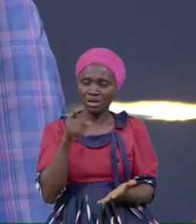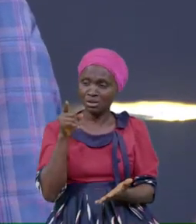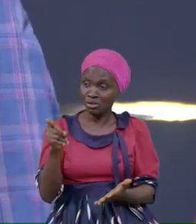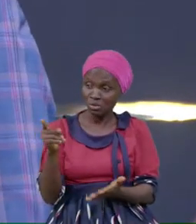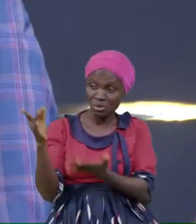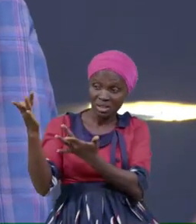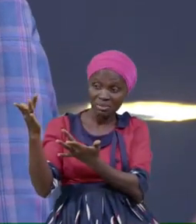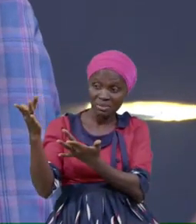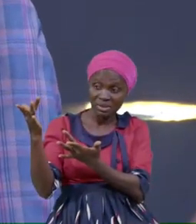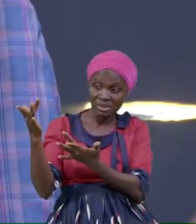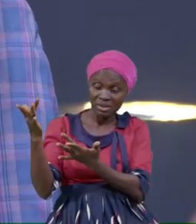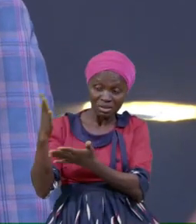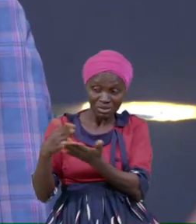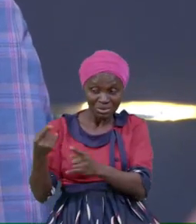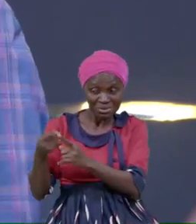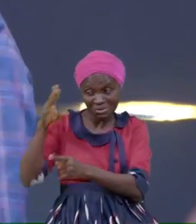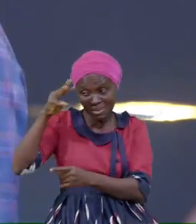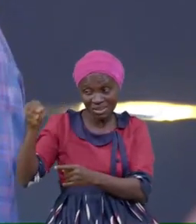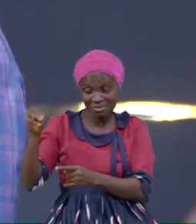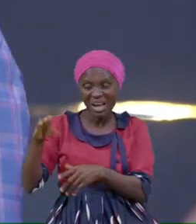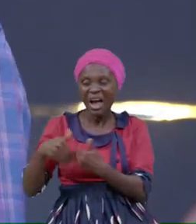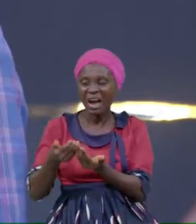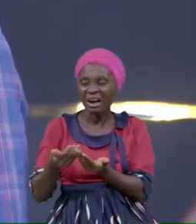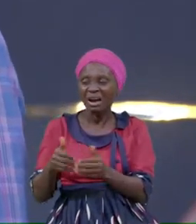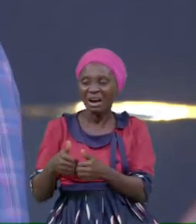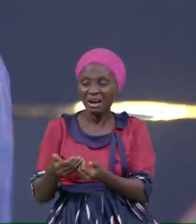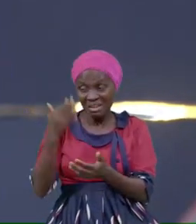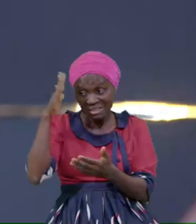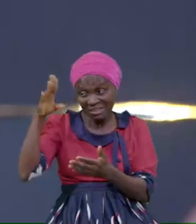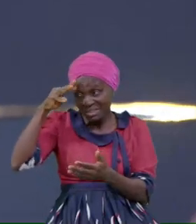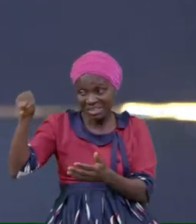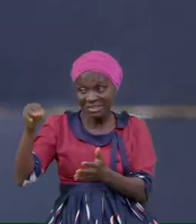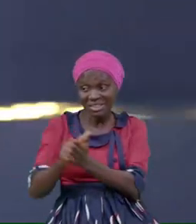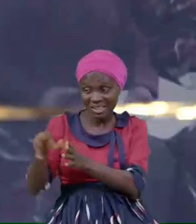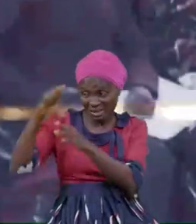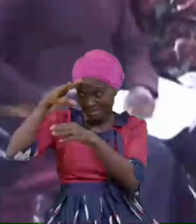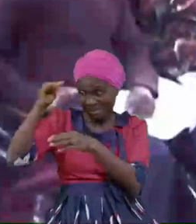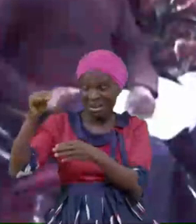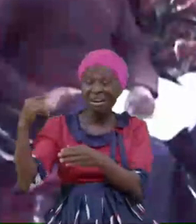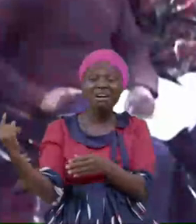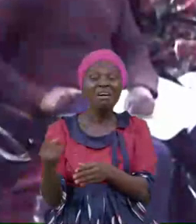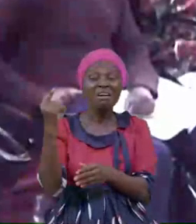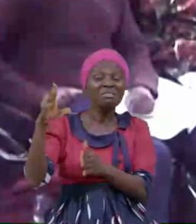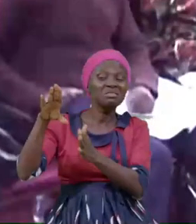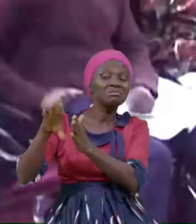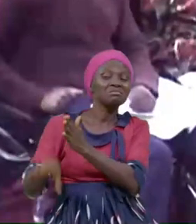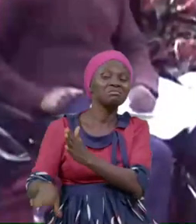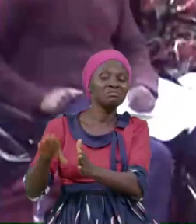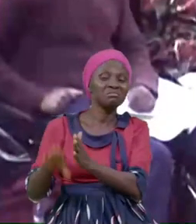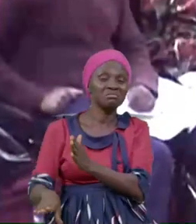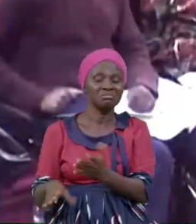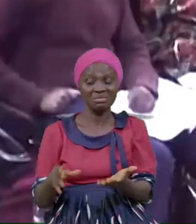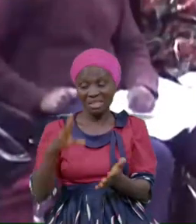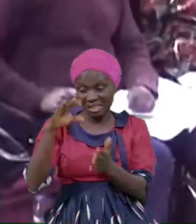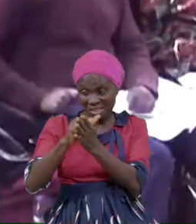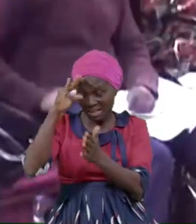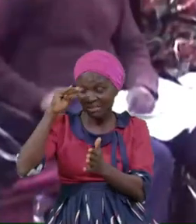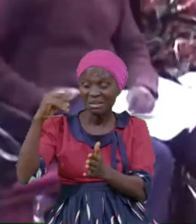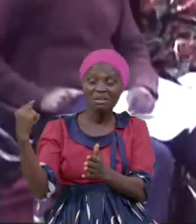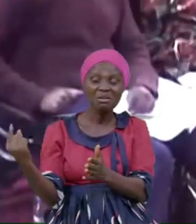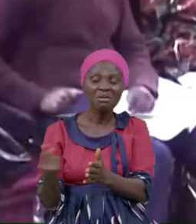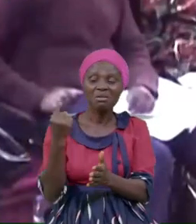him? He's always been down. He remains down. He's a person that even the flood is going to